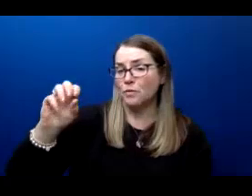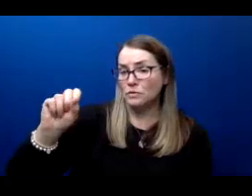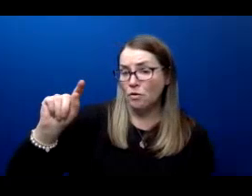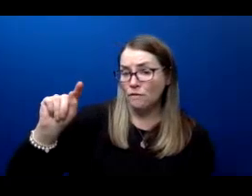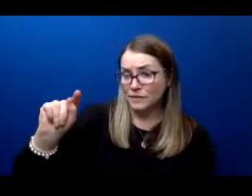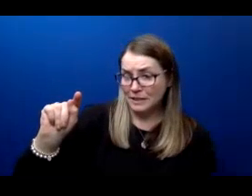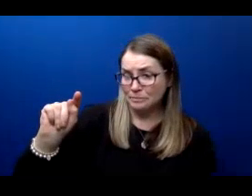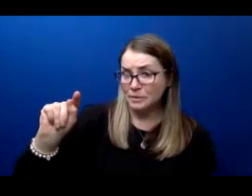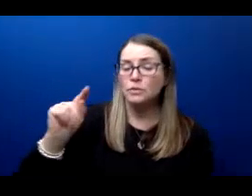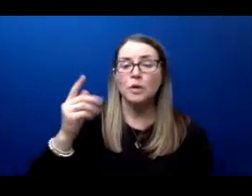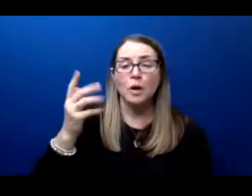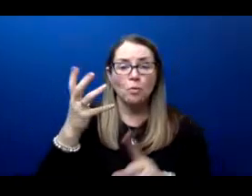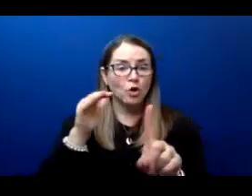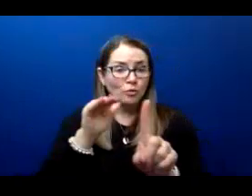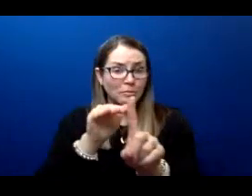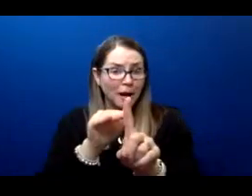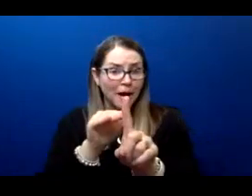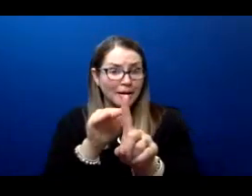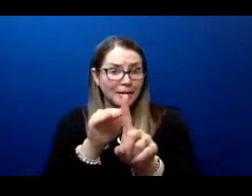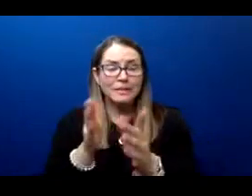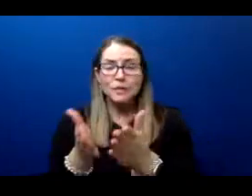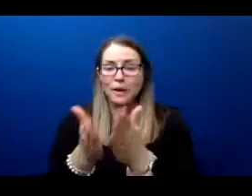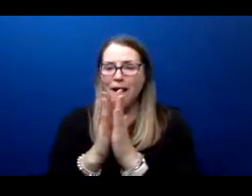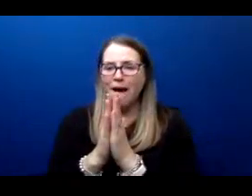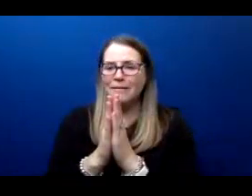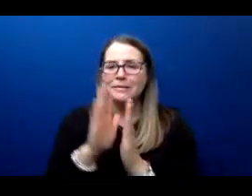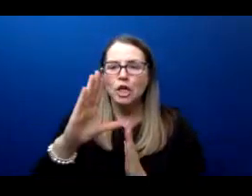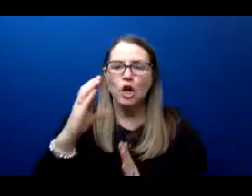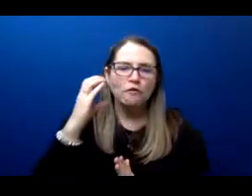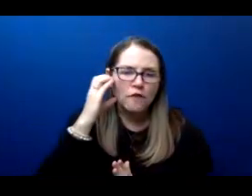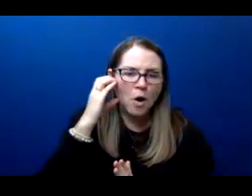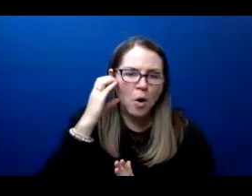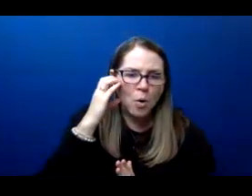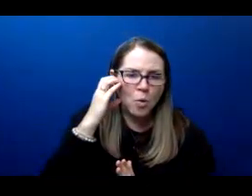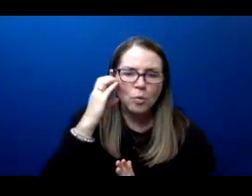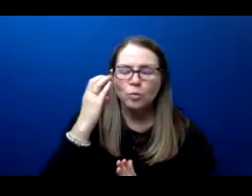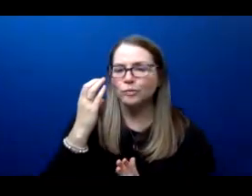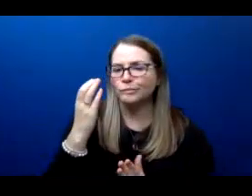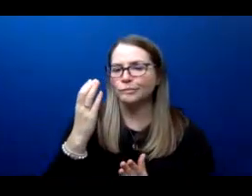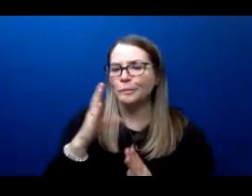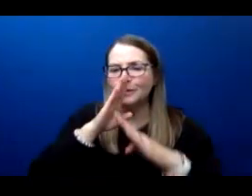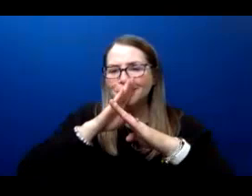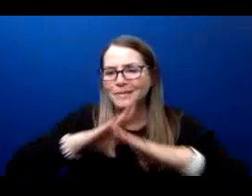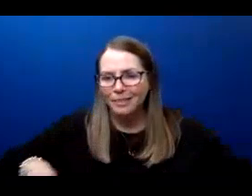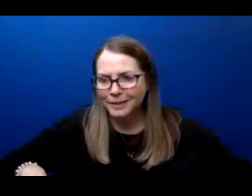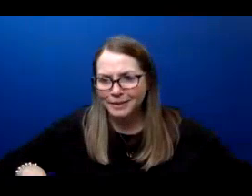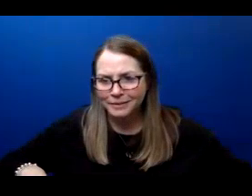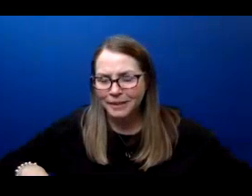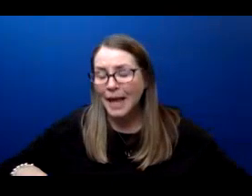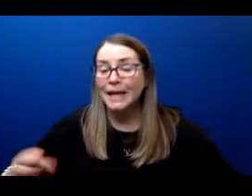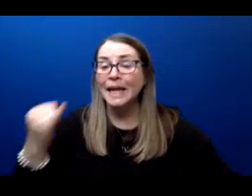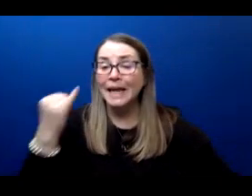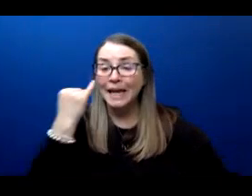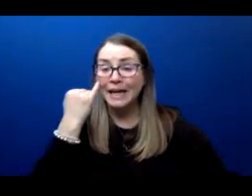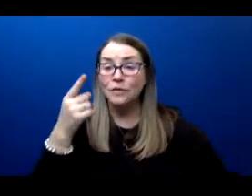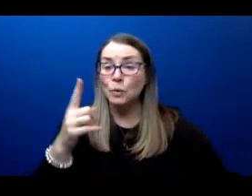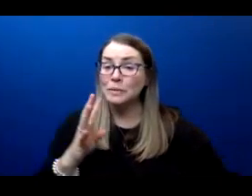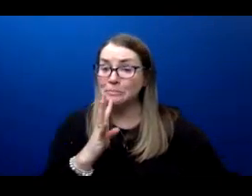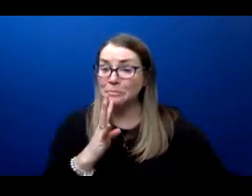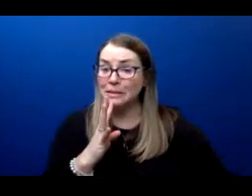a friendly reminder, we do ask that you silence all your phones. And for anyone who is going to be speaking, state your